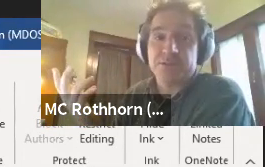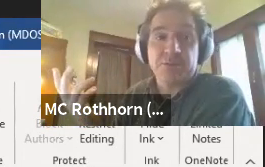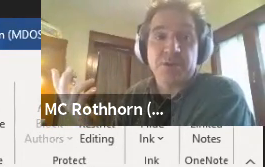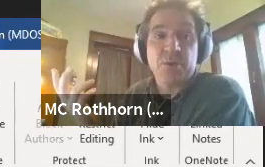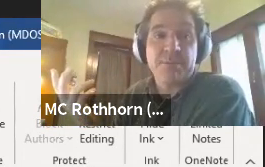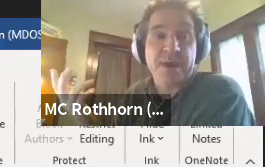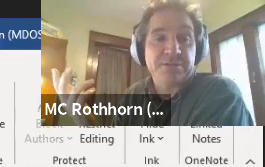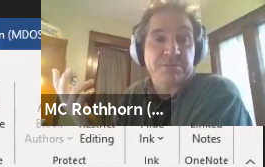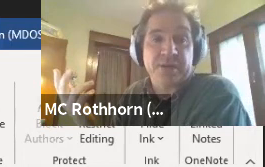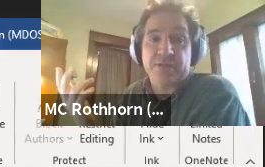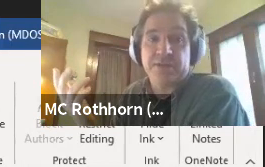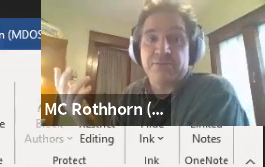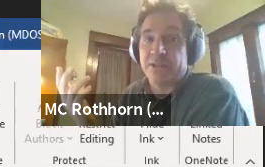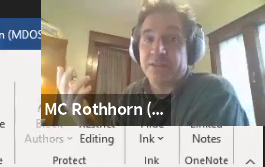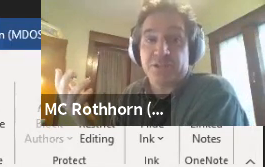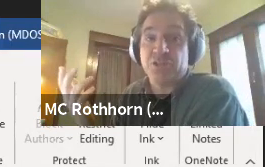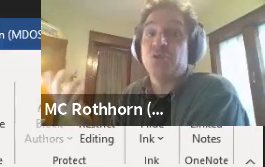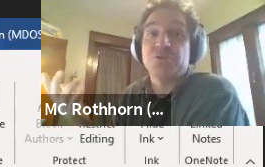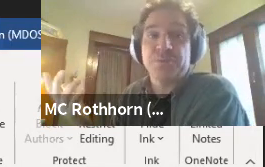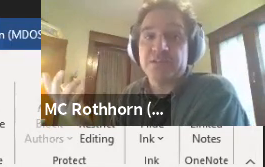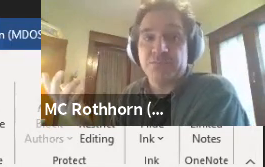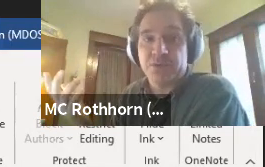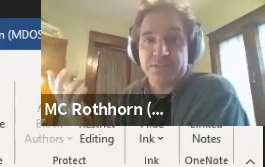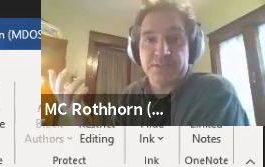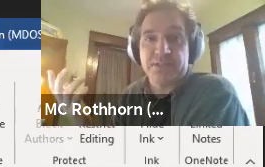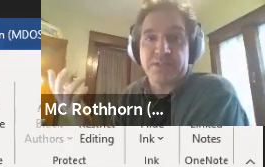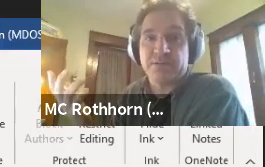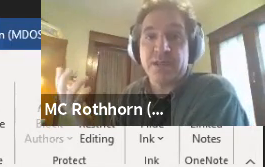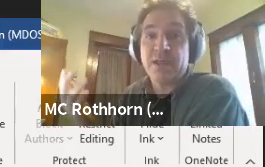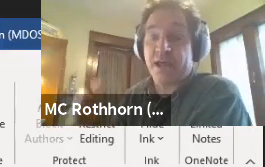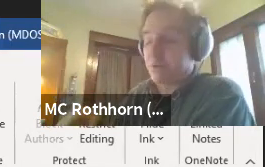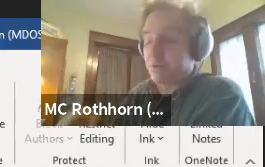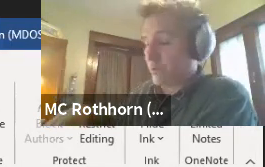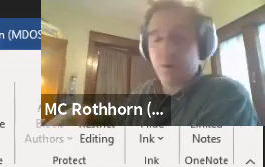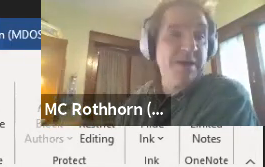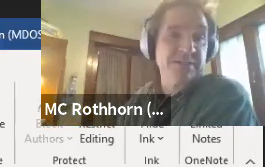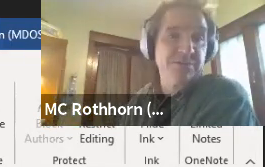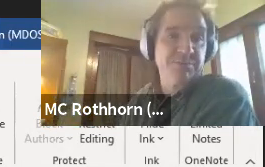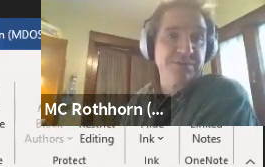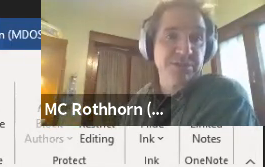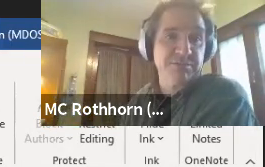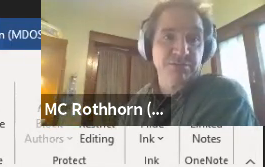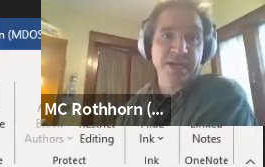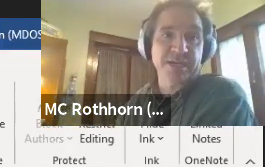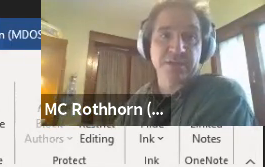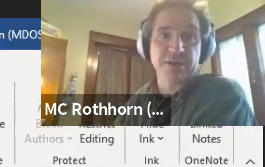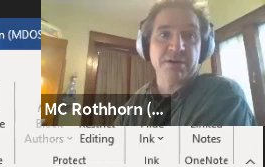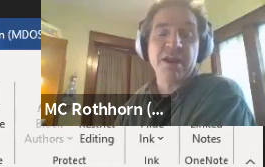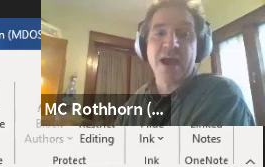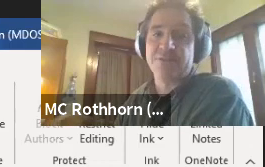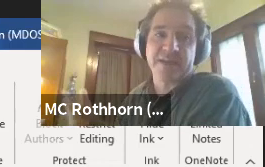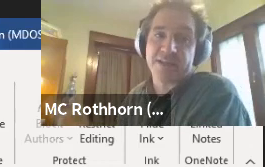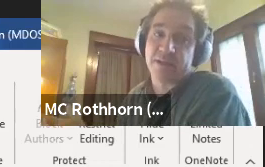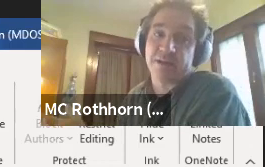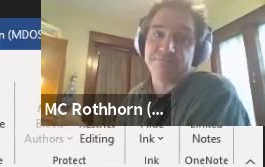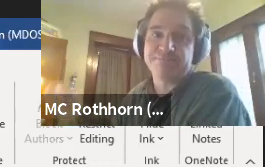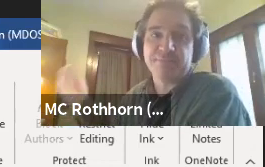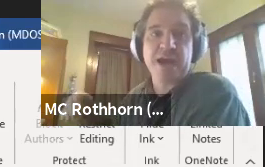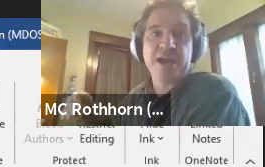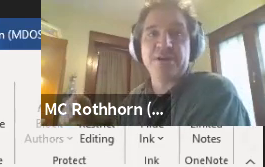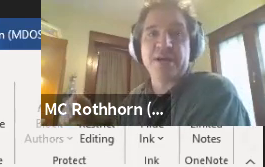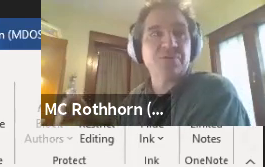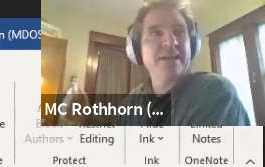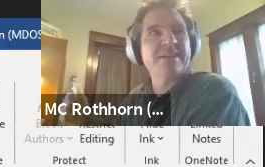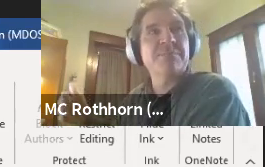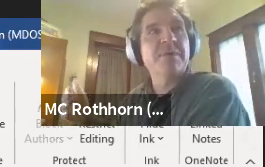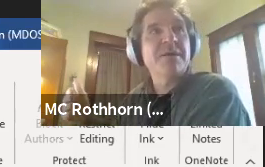this person is going to be a webmaster, but I think that's a huge piece of what this is. And I don't see the webmaster position title here. I think that can be